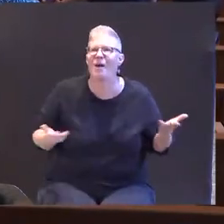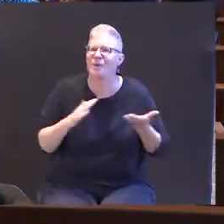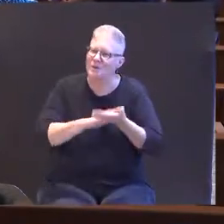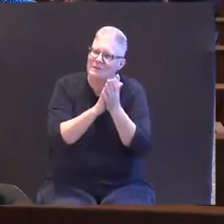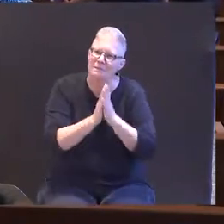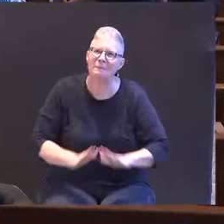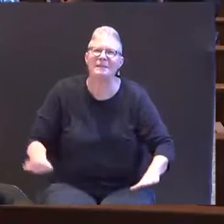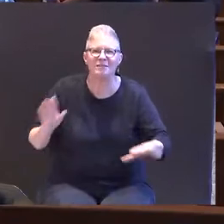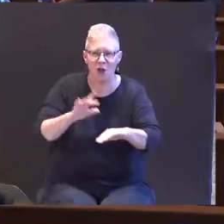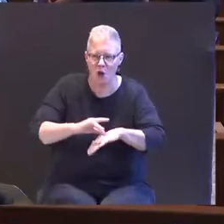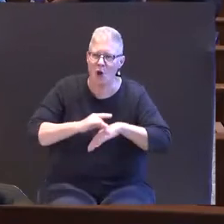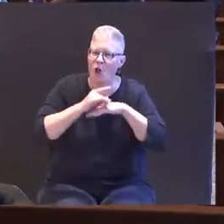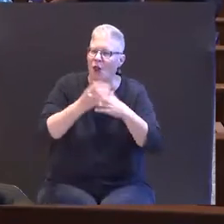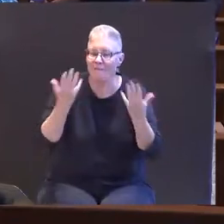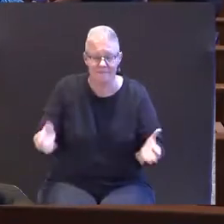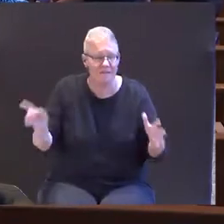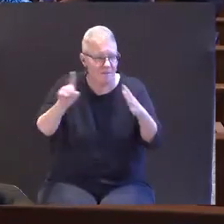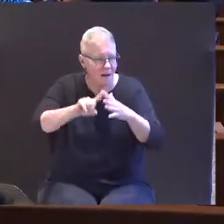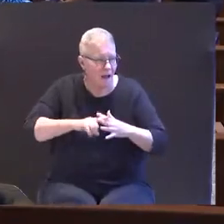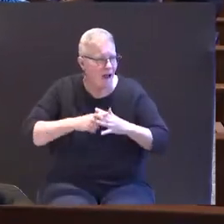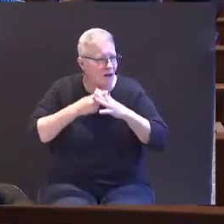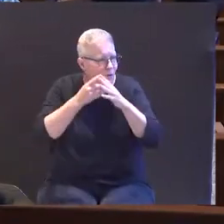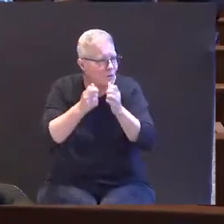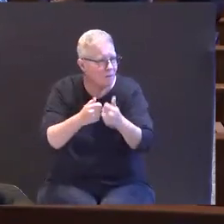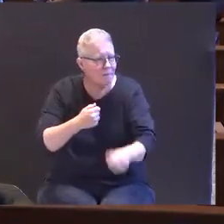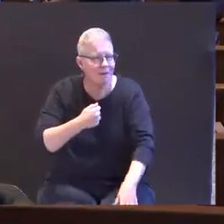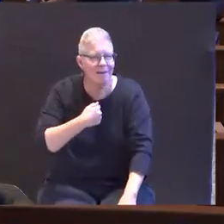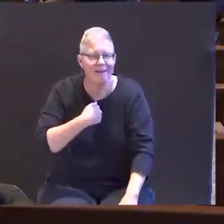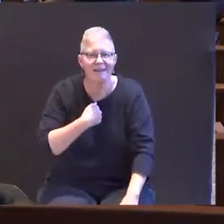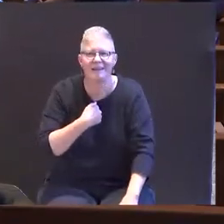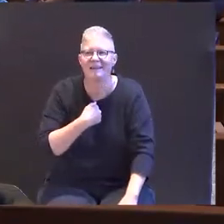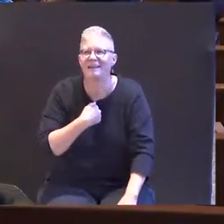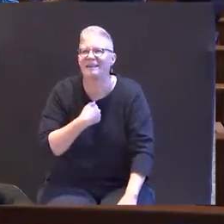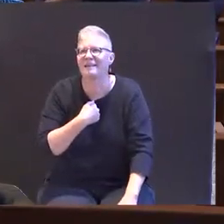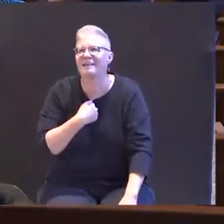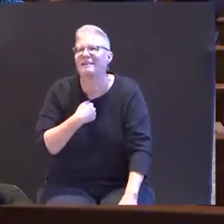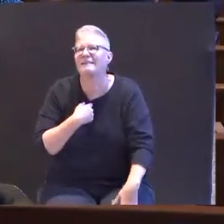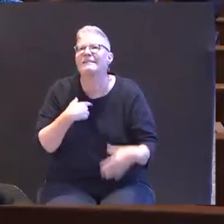On earth, and it has begun with me.